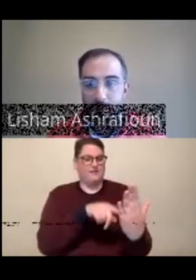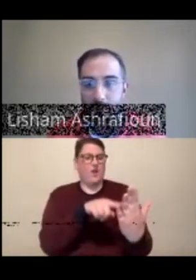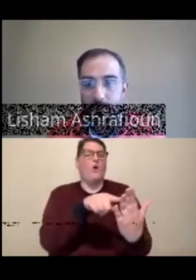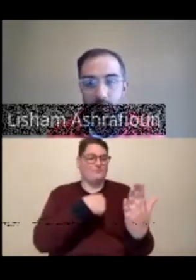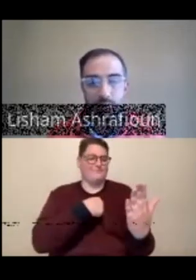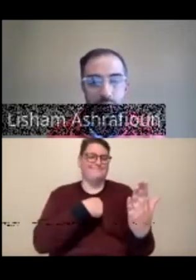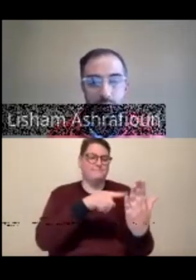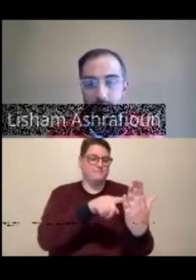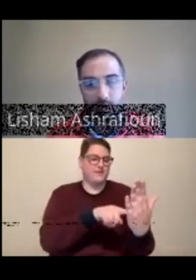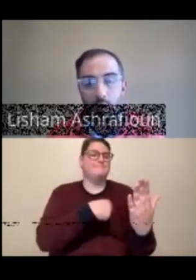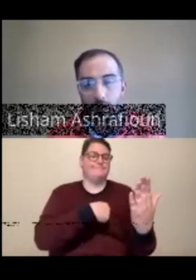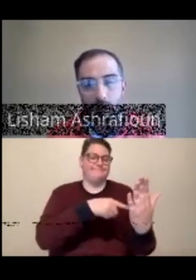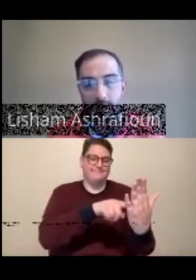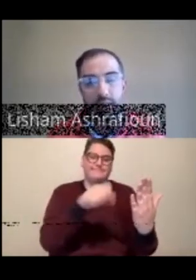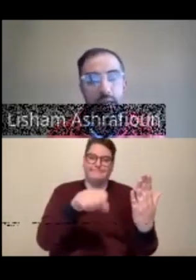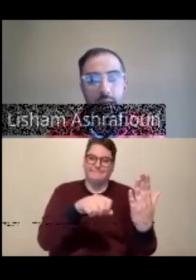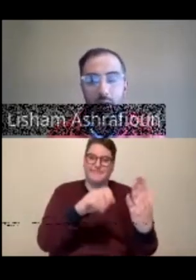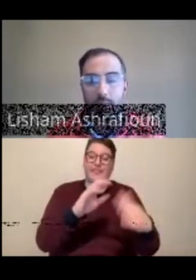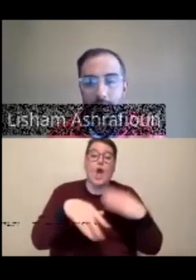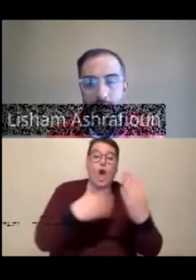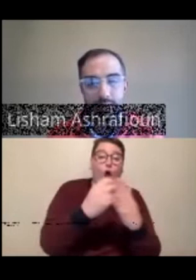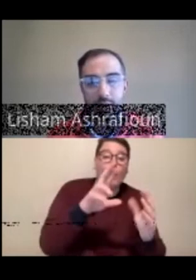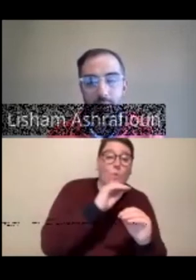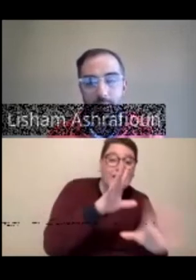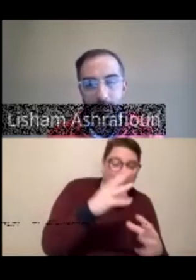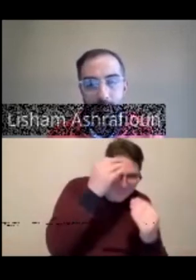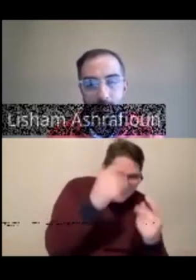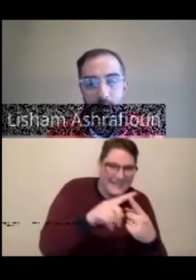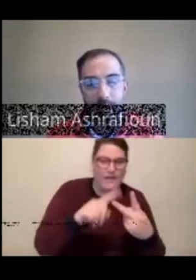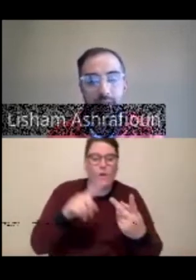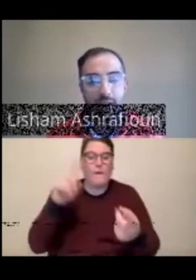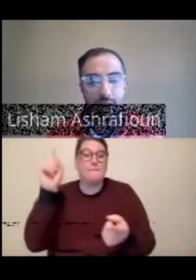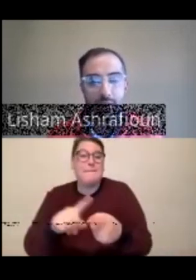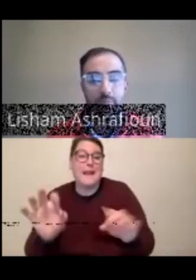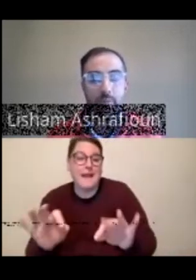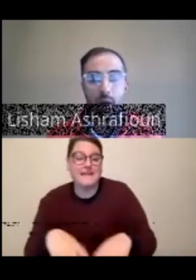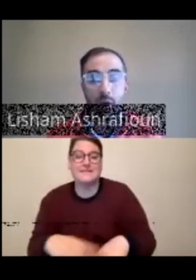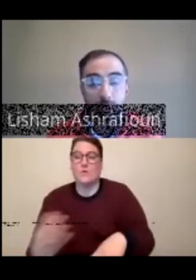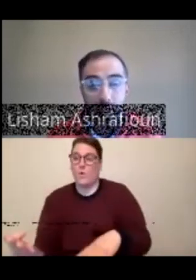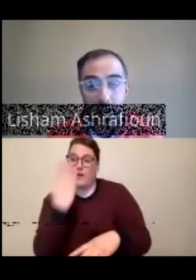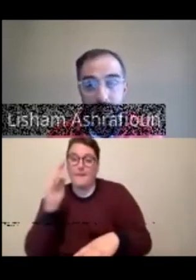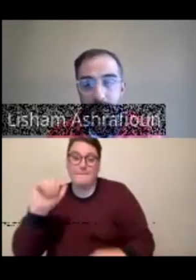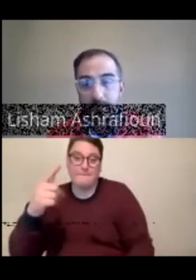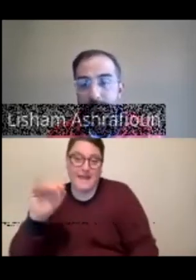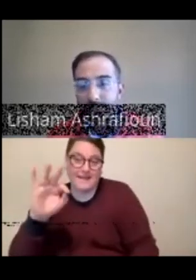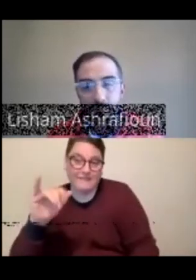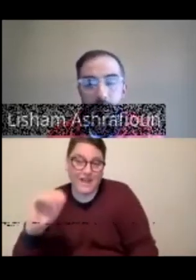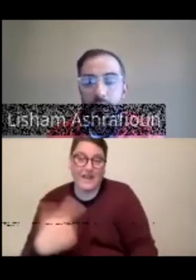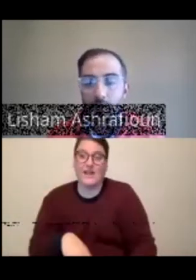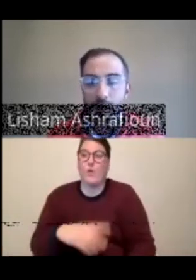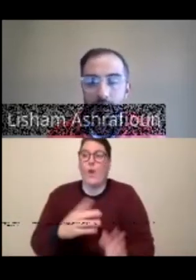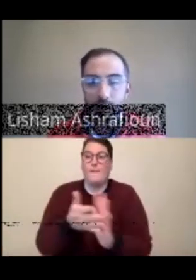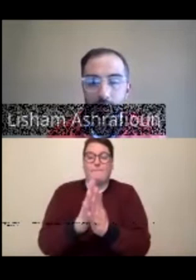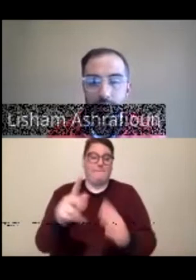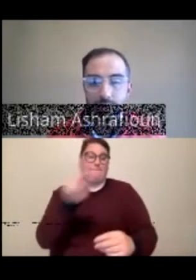can label them. So, things like all or nothing thinking, or minimizing, or magnifying, or personalizing,